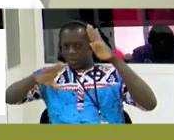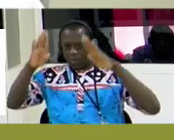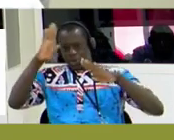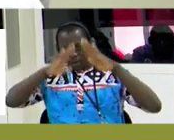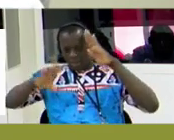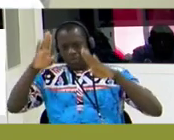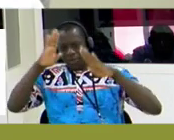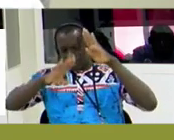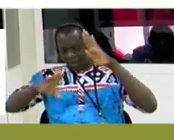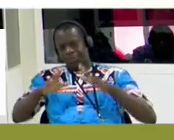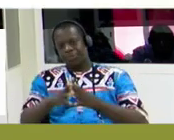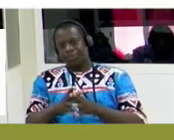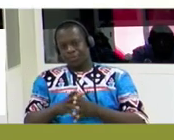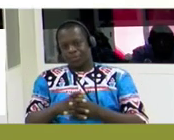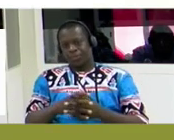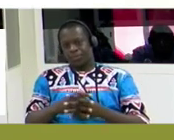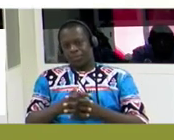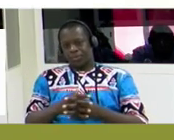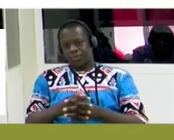Jerejef.